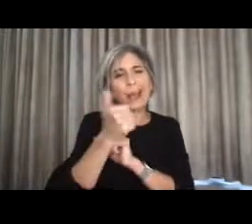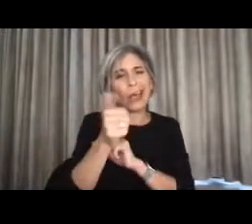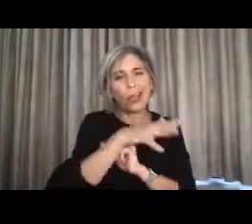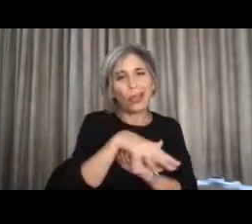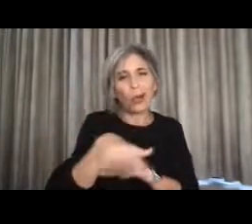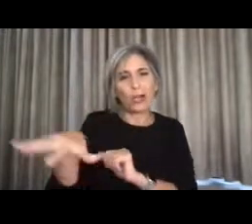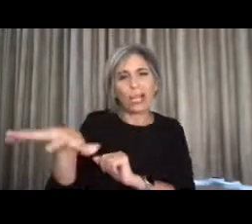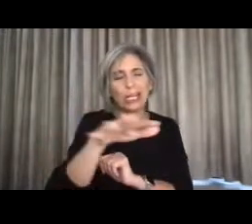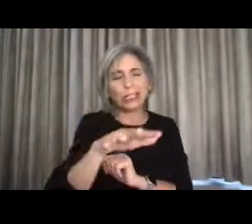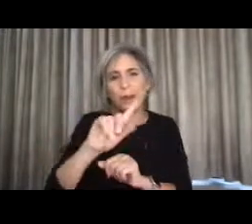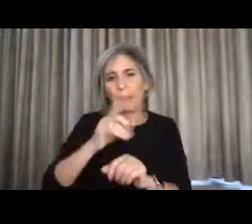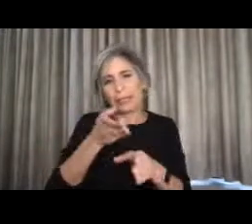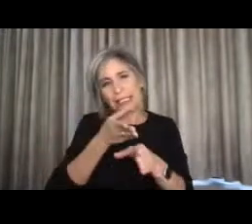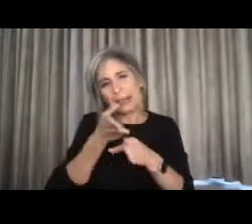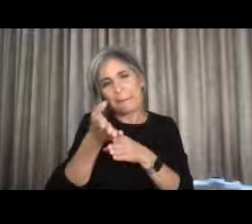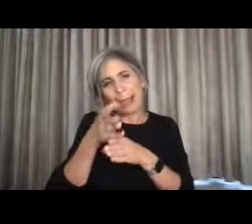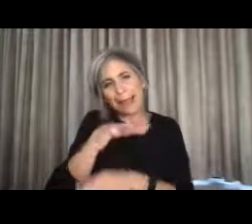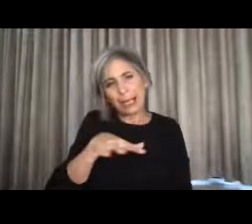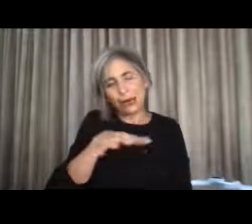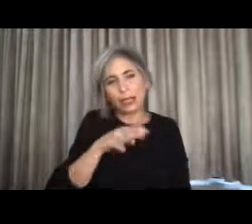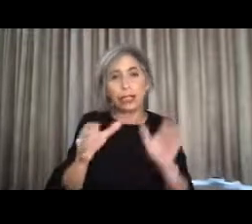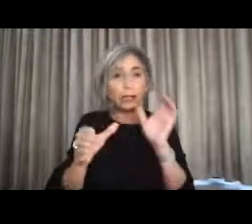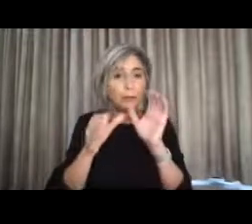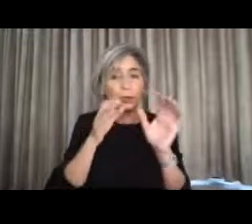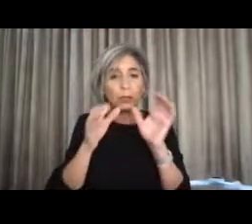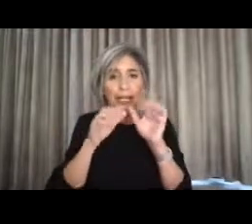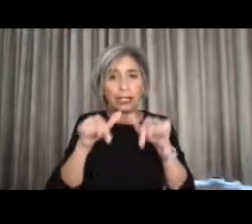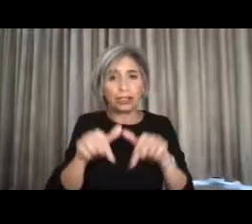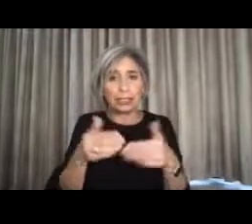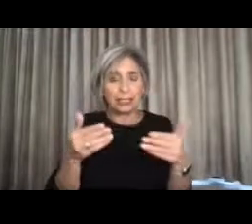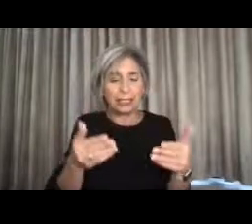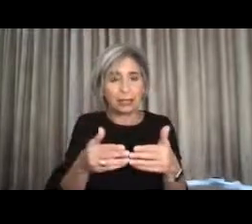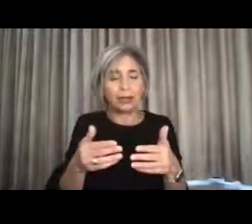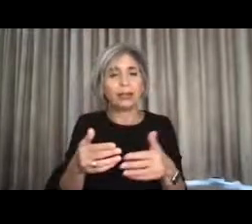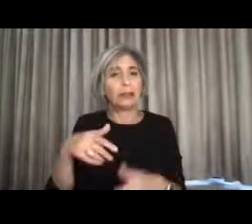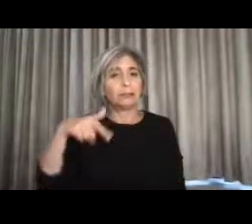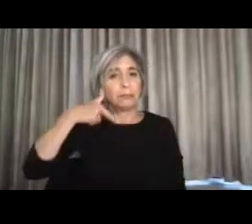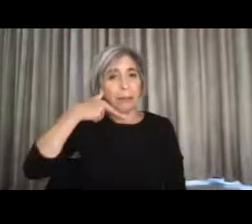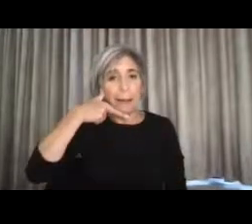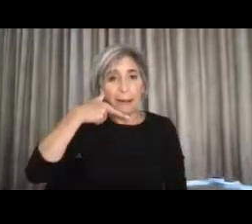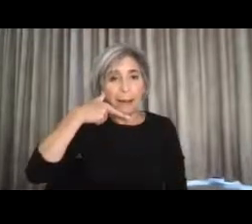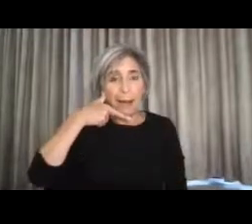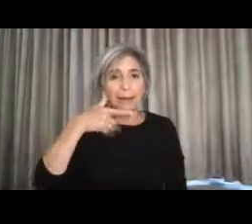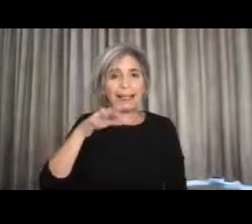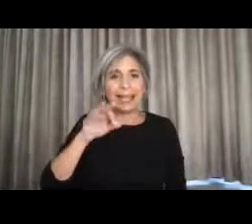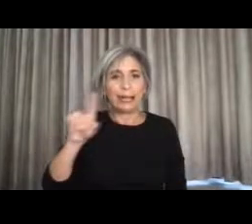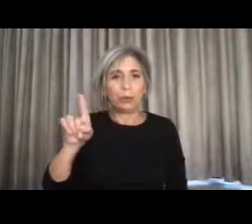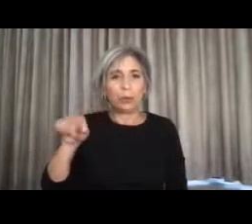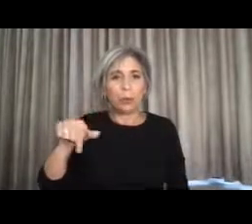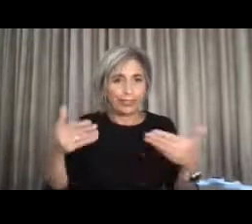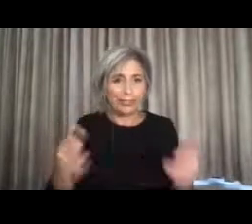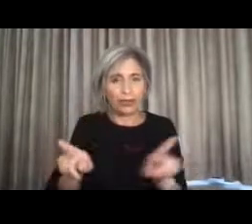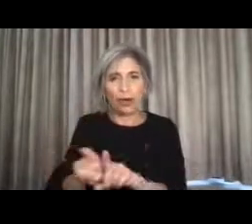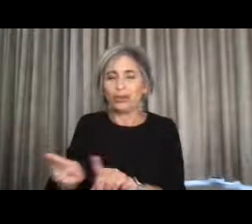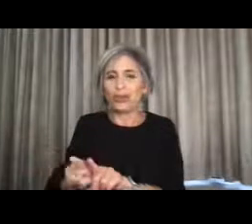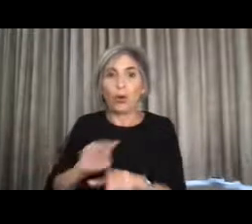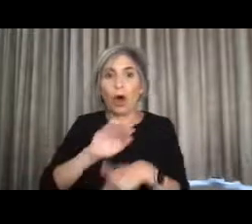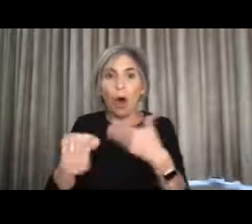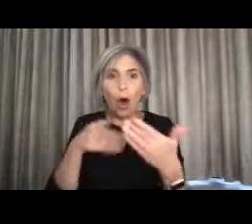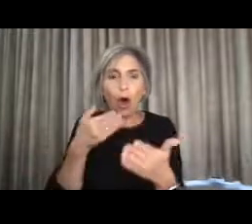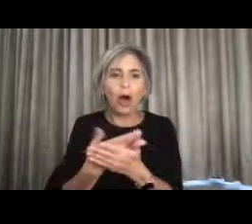is the main area, and we also have the communications dispatching center. They're located here as well. So all of